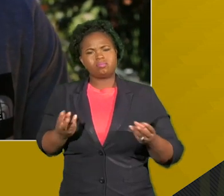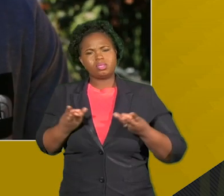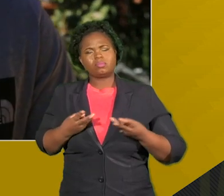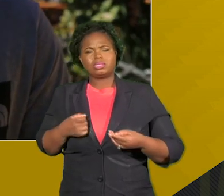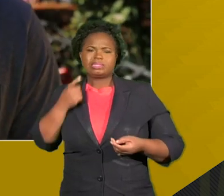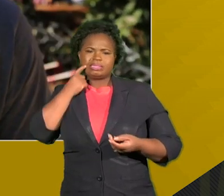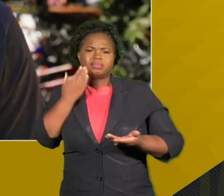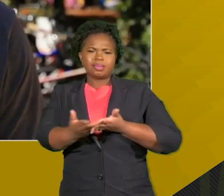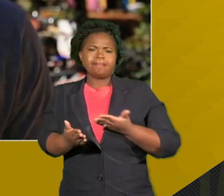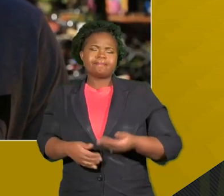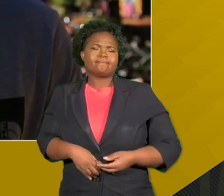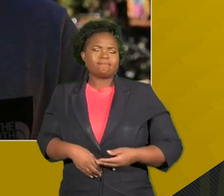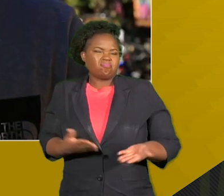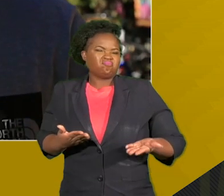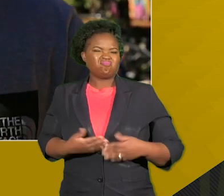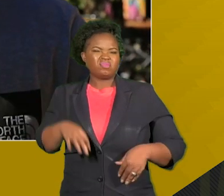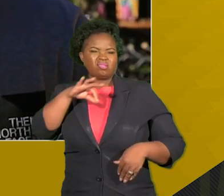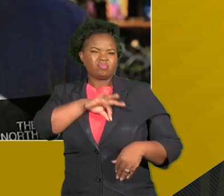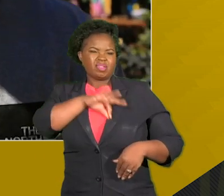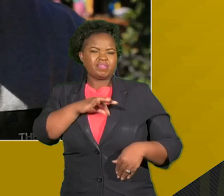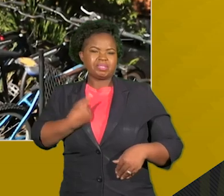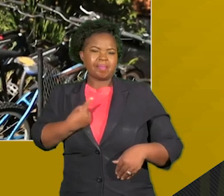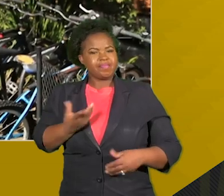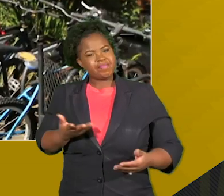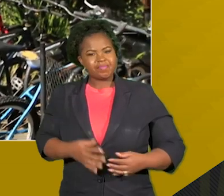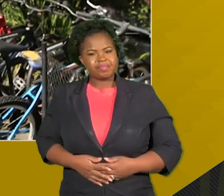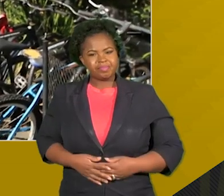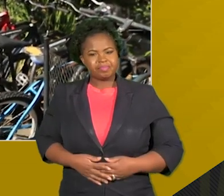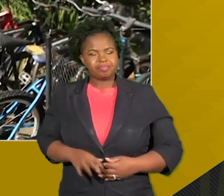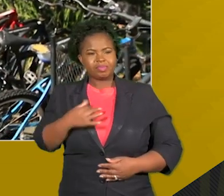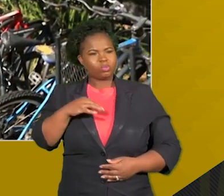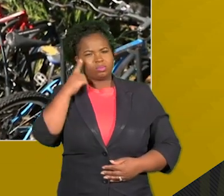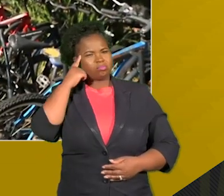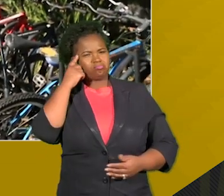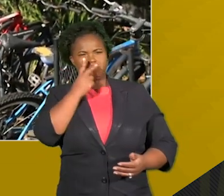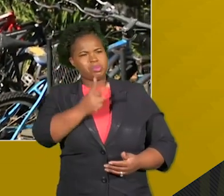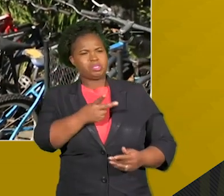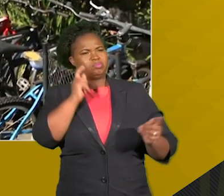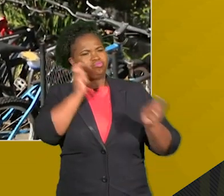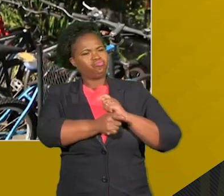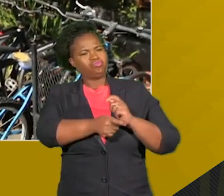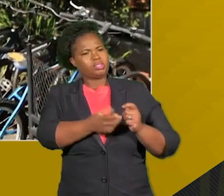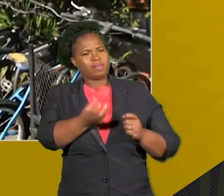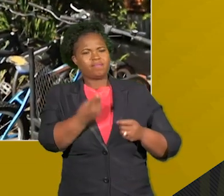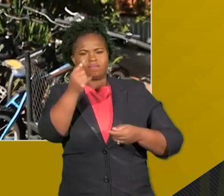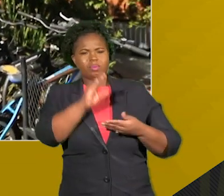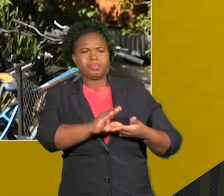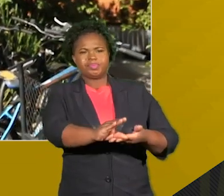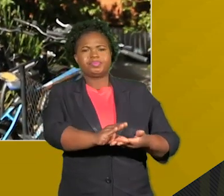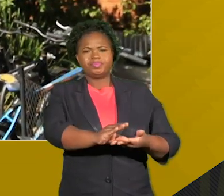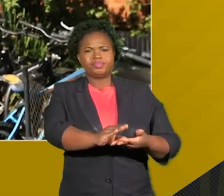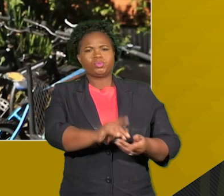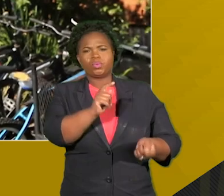take advantage of that and use it to their benefit. I don't necessarily see any changes with the millions donated to NGOs,